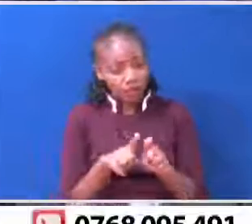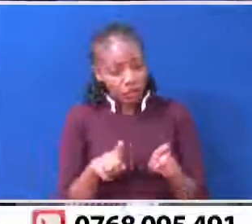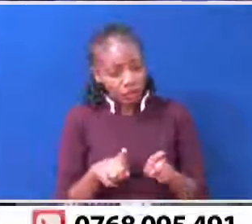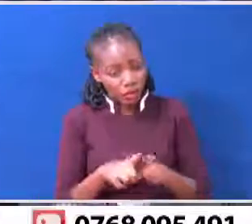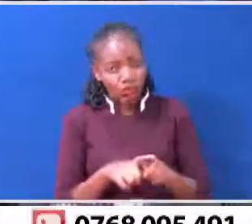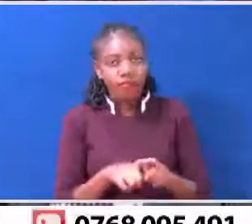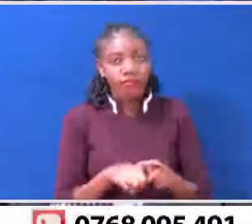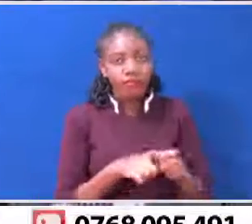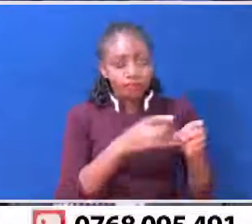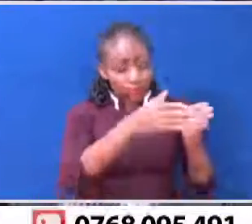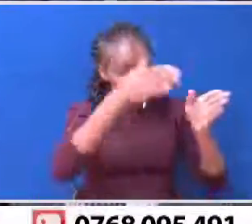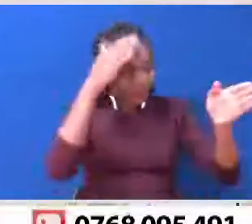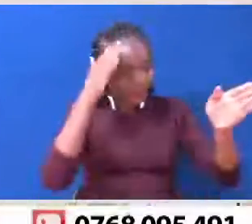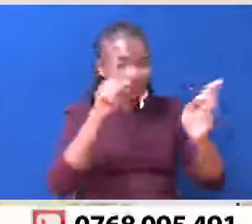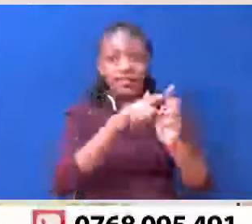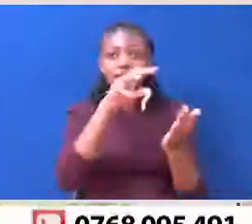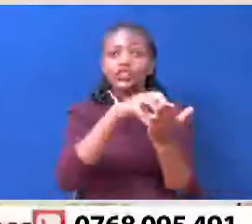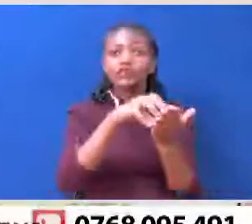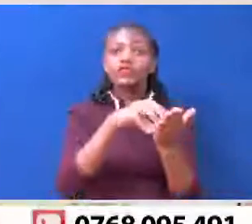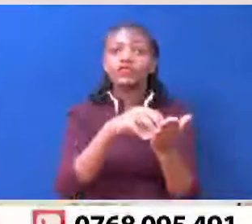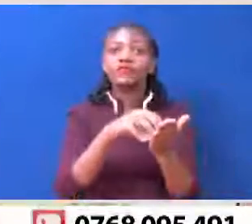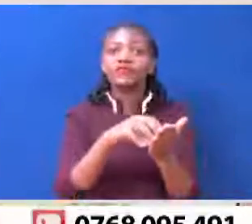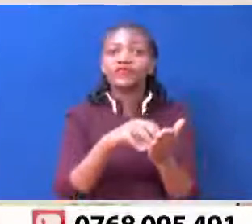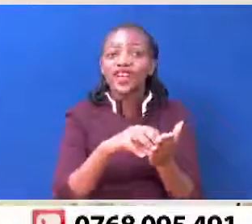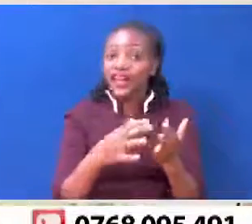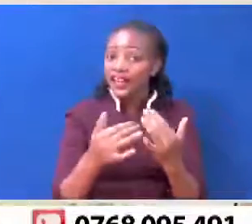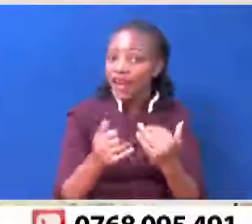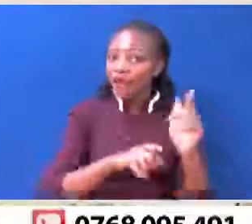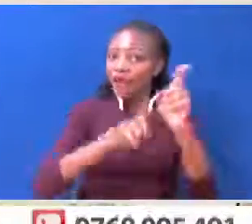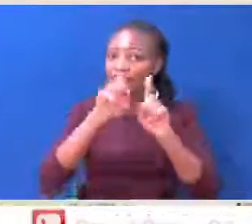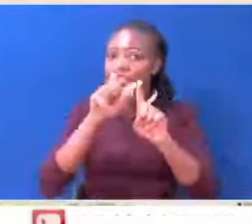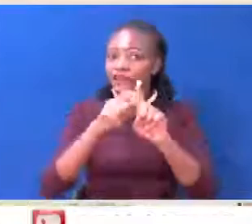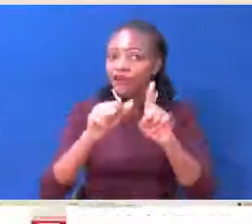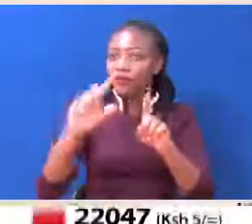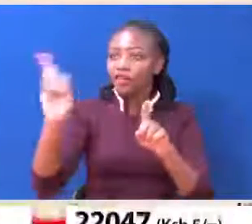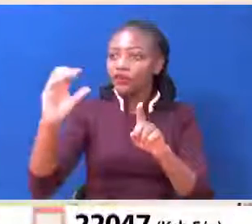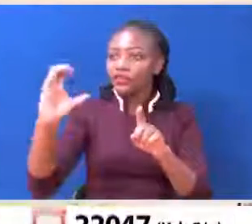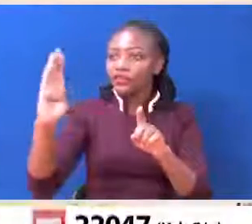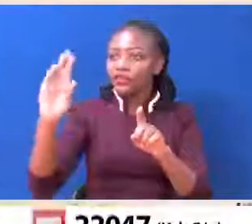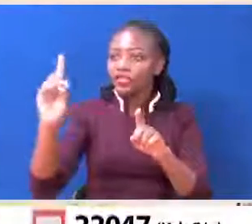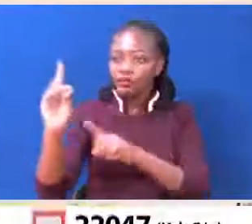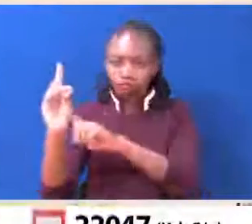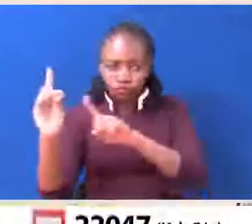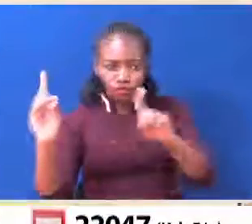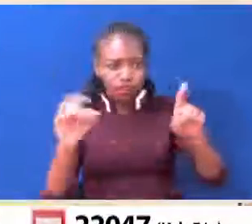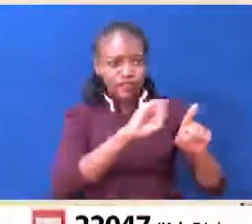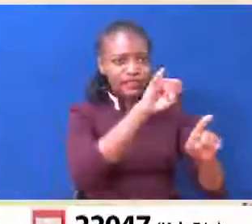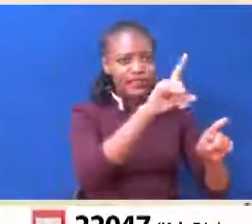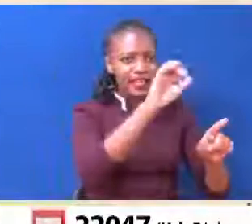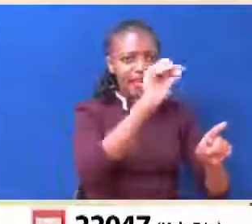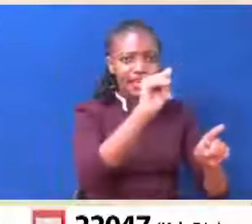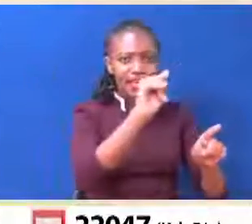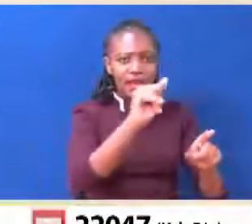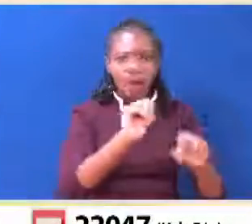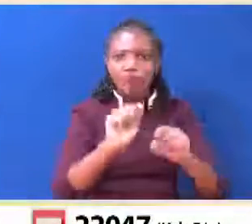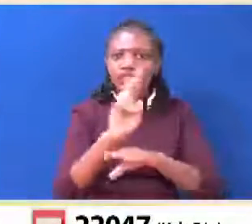also within the stations. Huku safari kutoka kituo cha reli cha Nairobi hadi uwanja wa ndege wa JKIA ukichukua